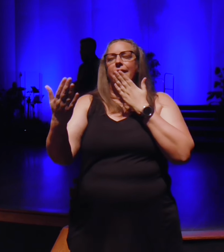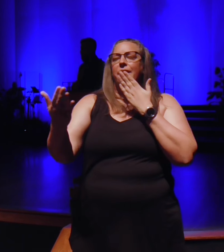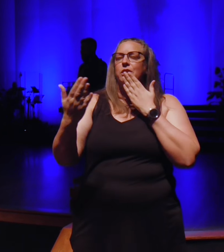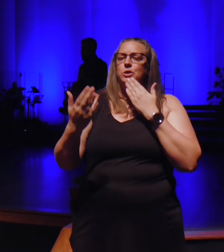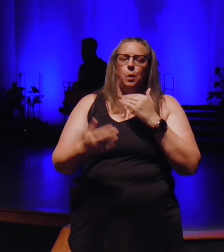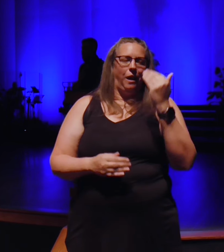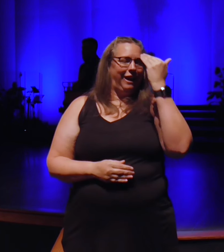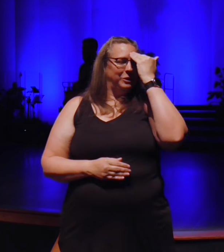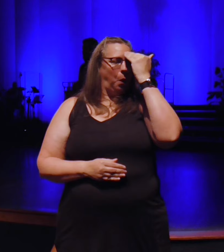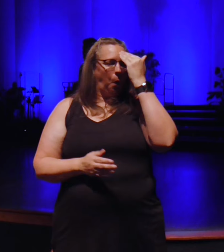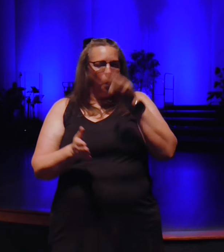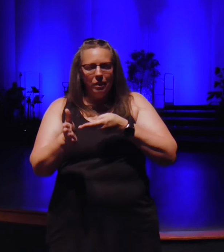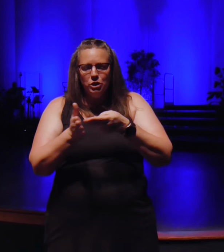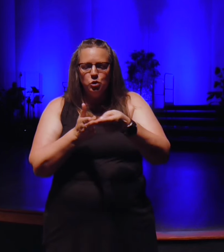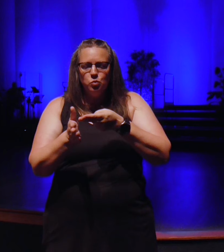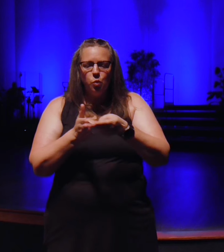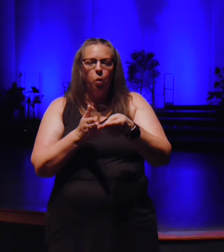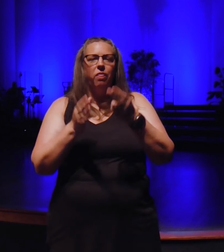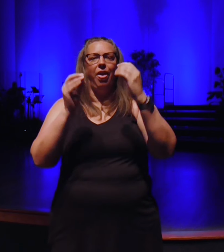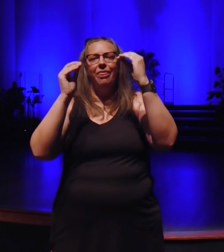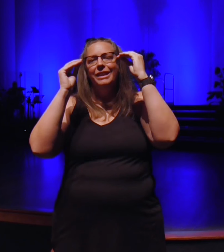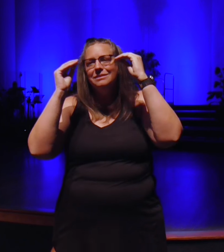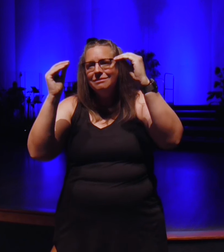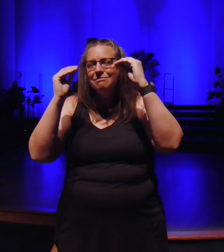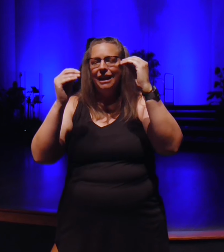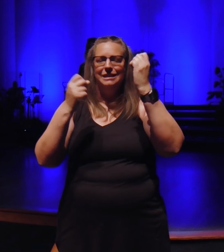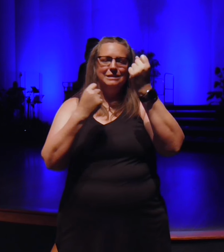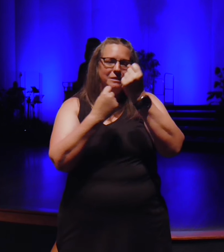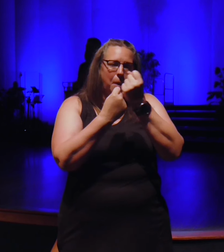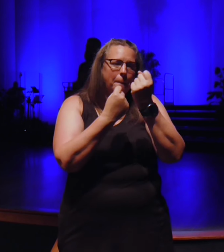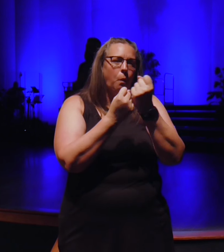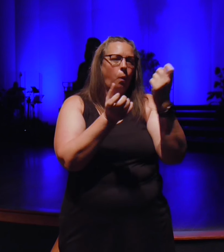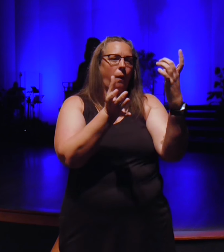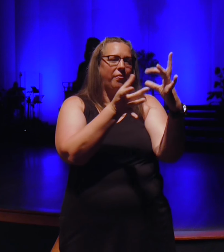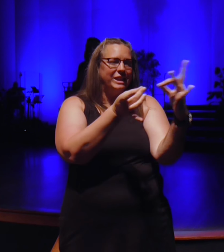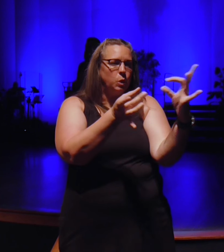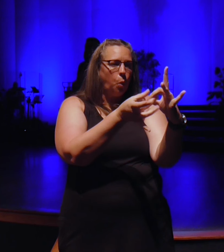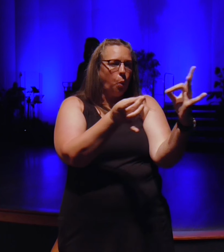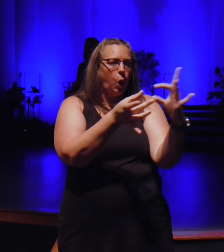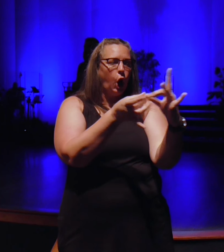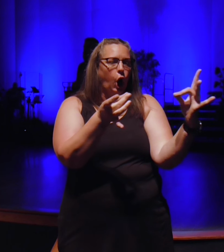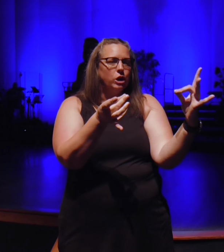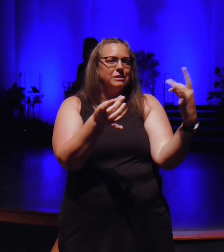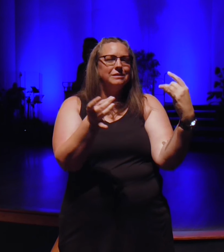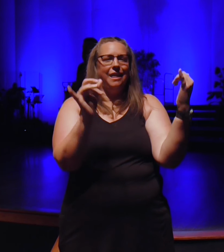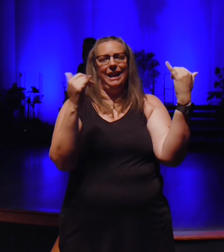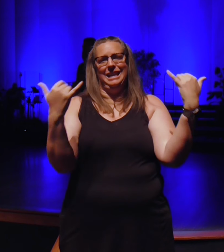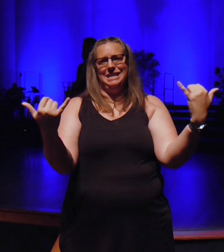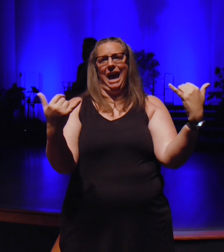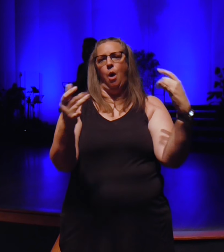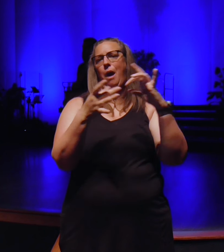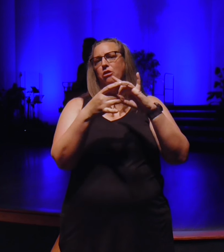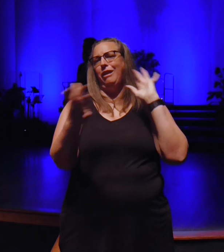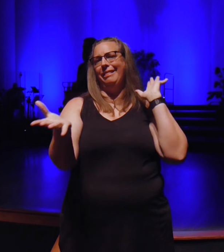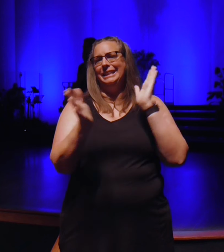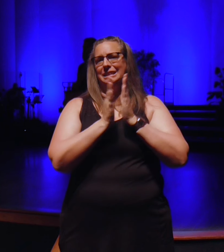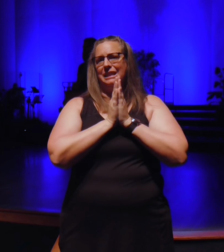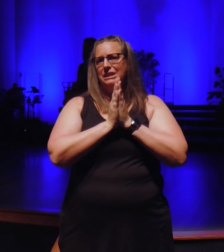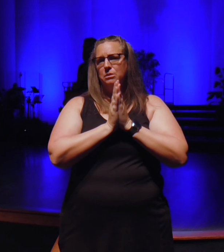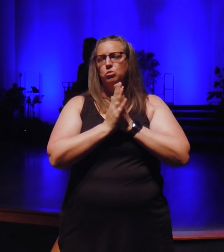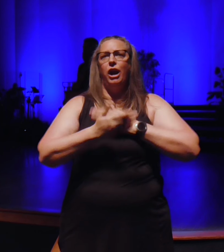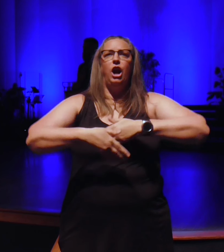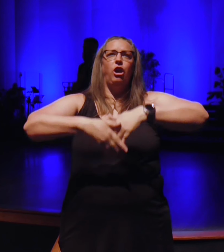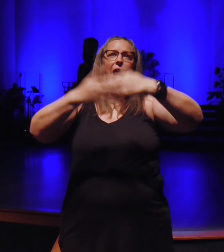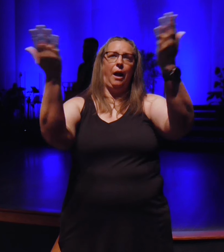this truth, this teaching, this support, these words, that I am able to release this prayer into